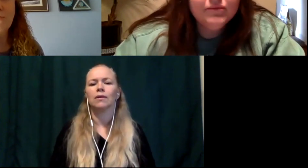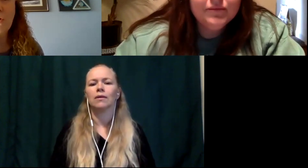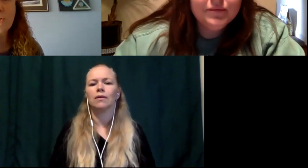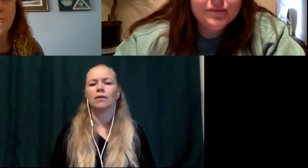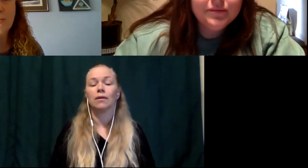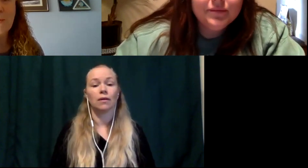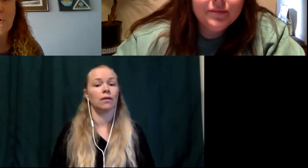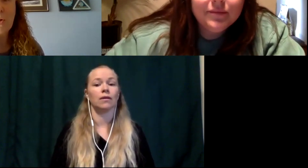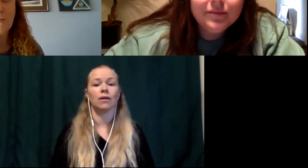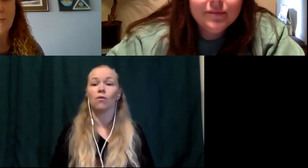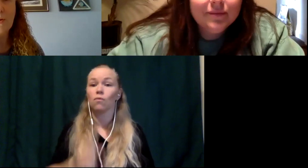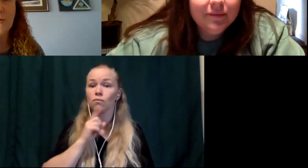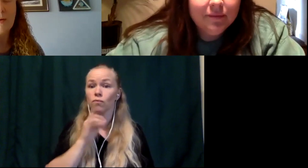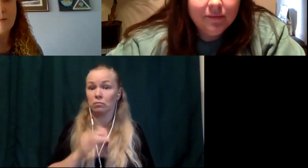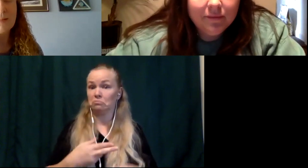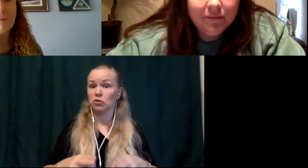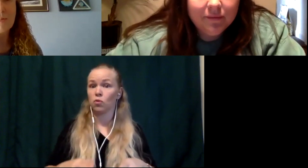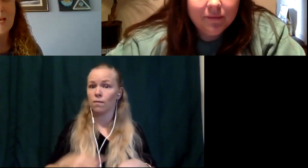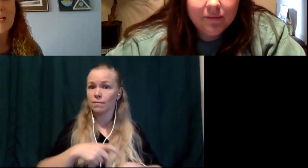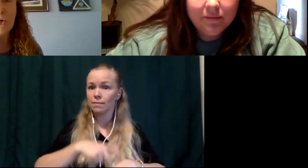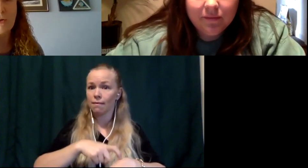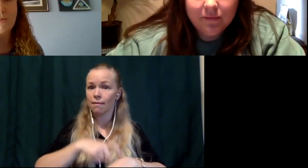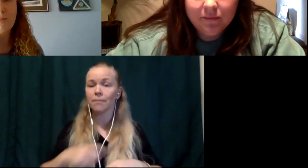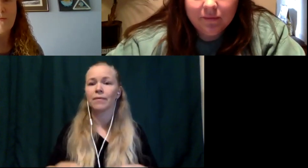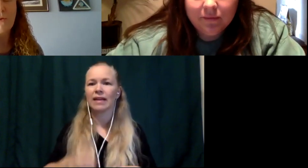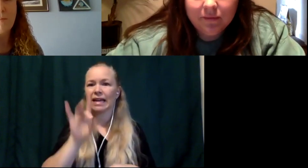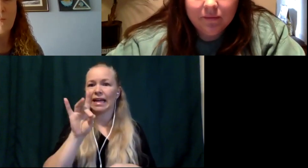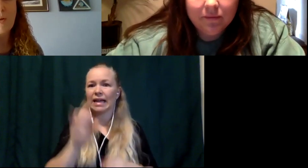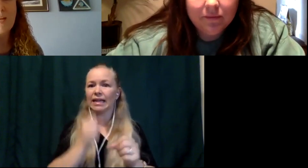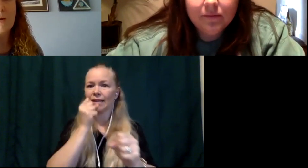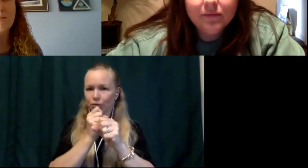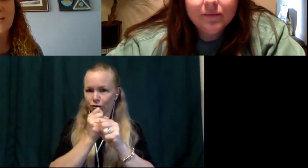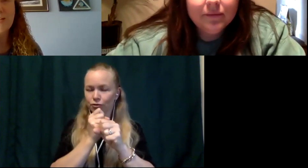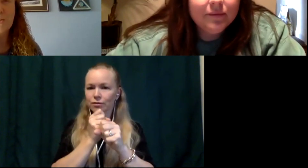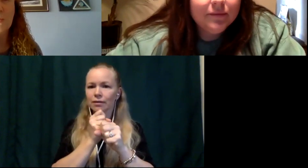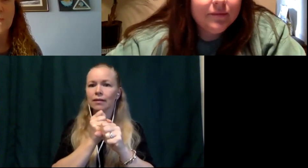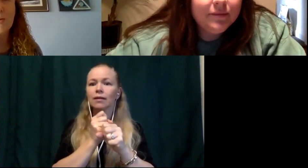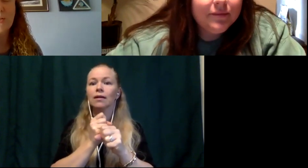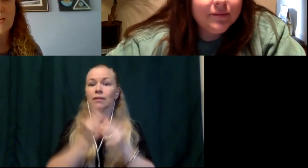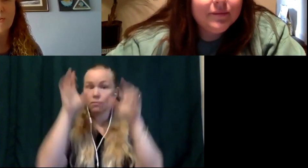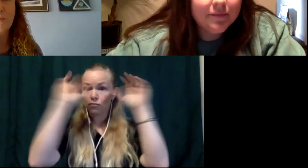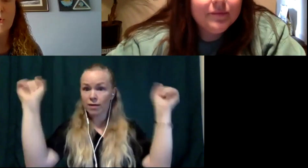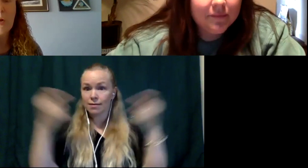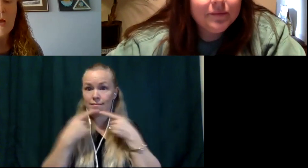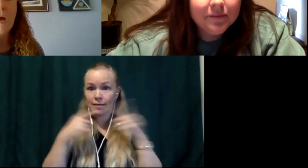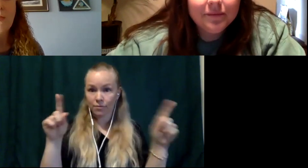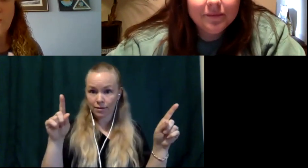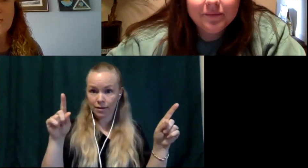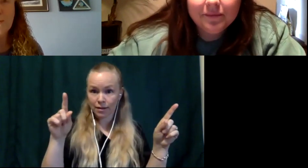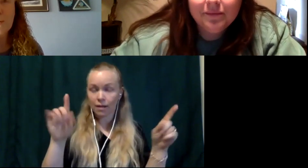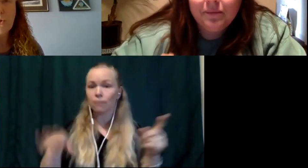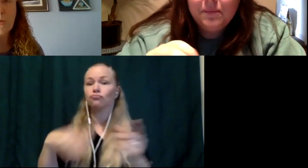it was a very short time period. It was 8 years from when he announced that to when we actually got to the moon.